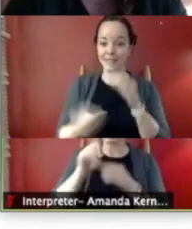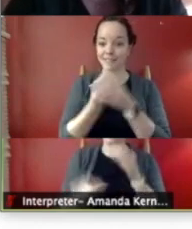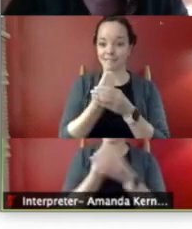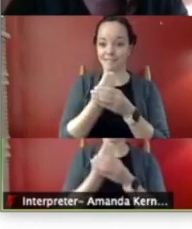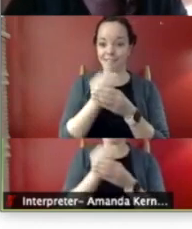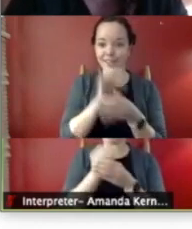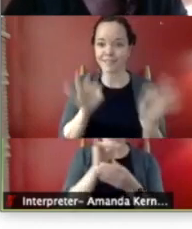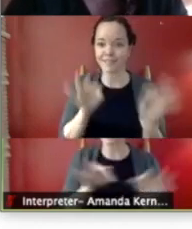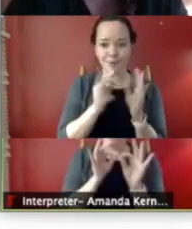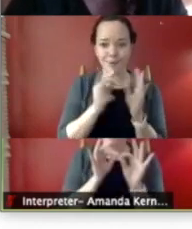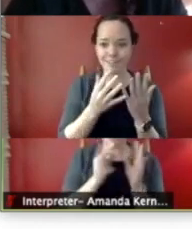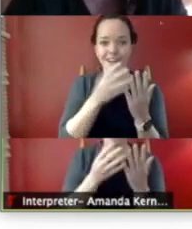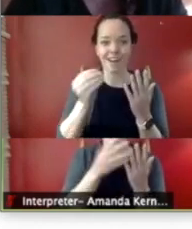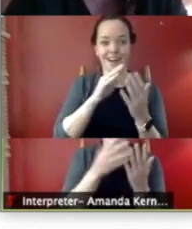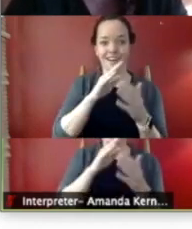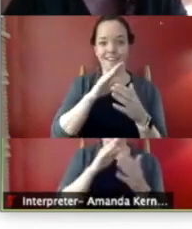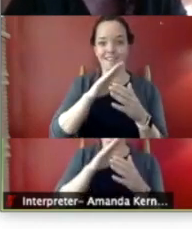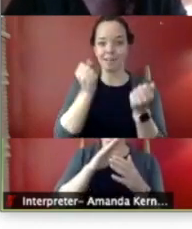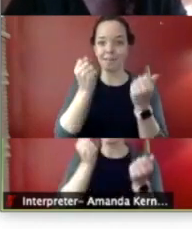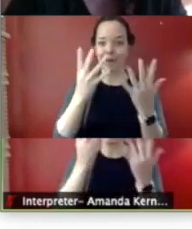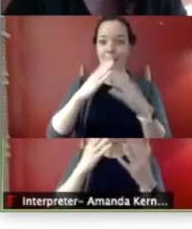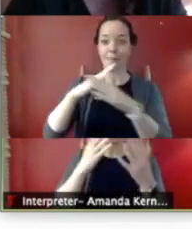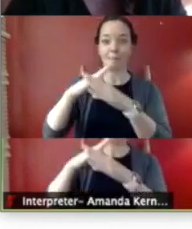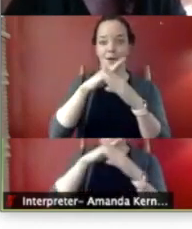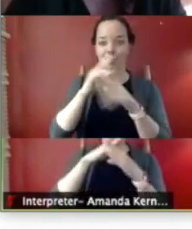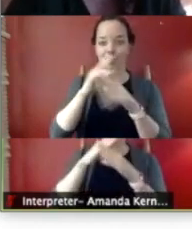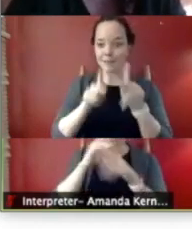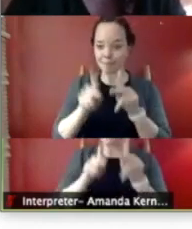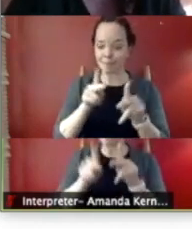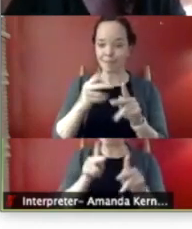of the barriers to use that people face. Next slide.